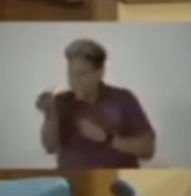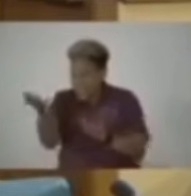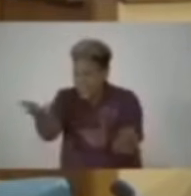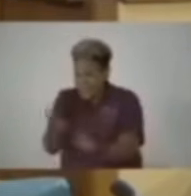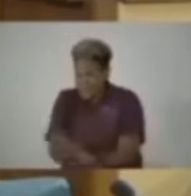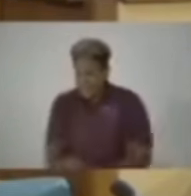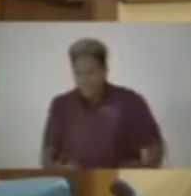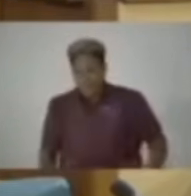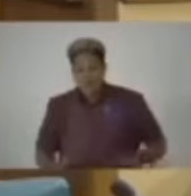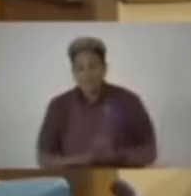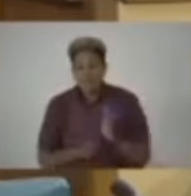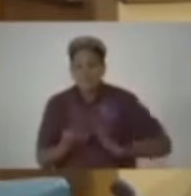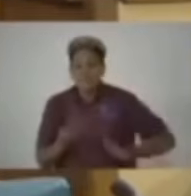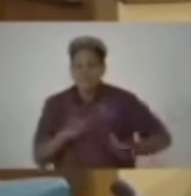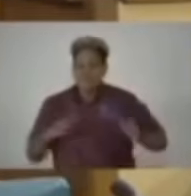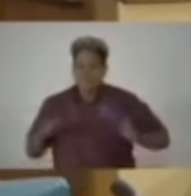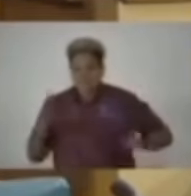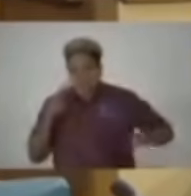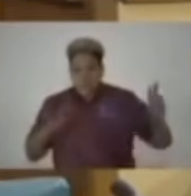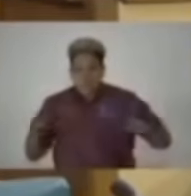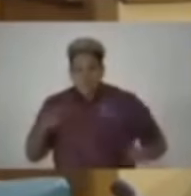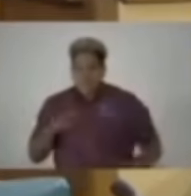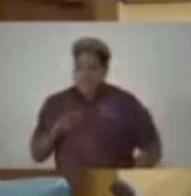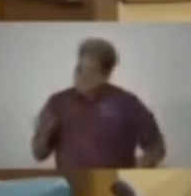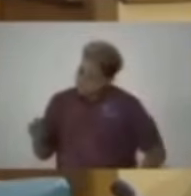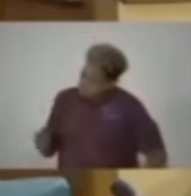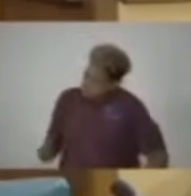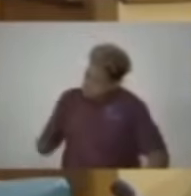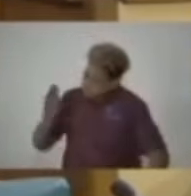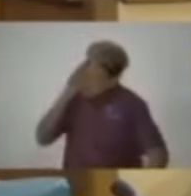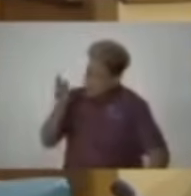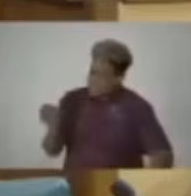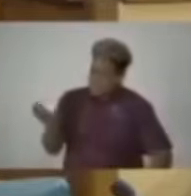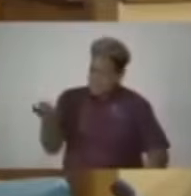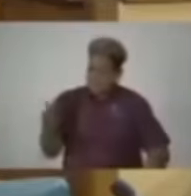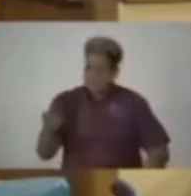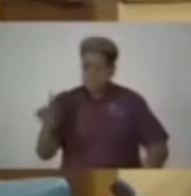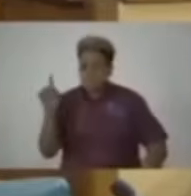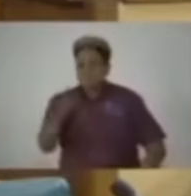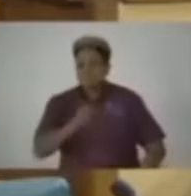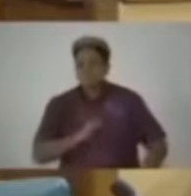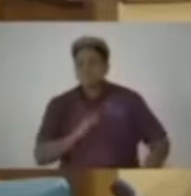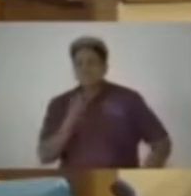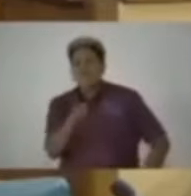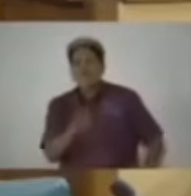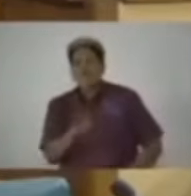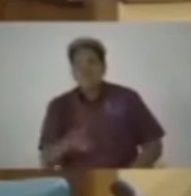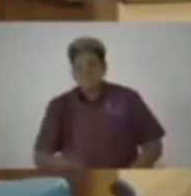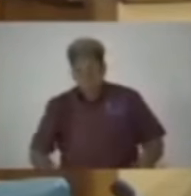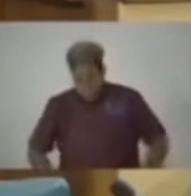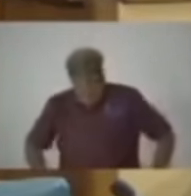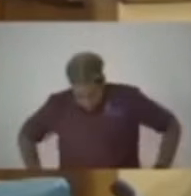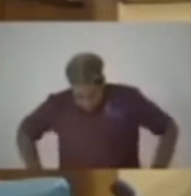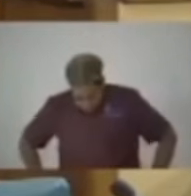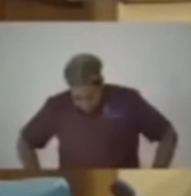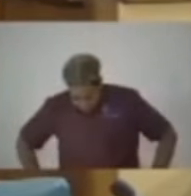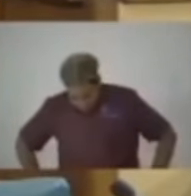the Integrity Oversight Committee. The question that I'm asking